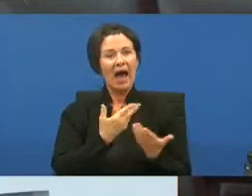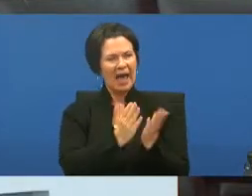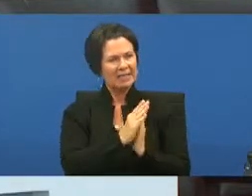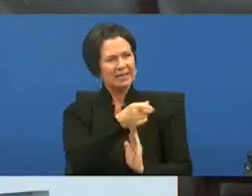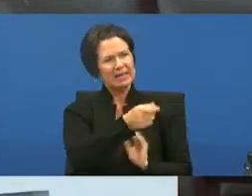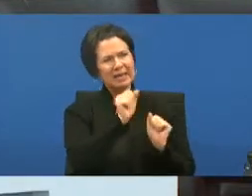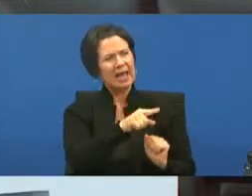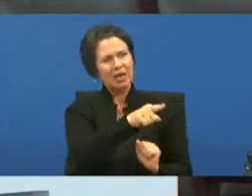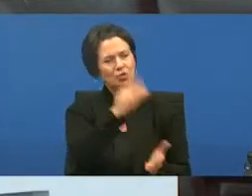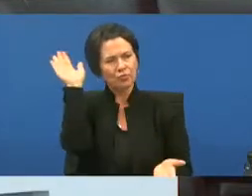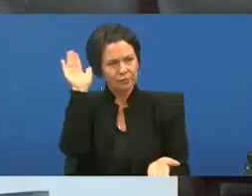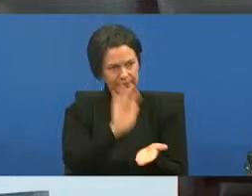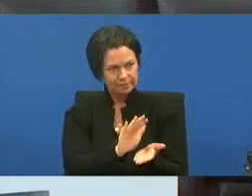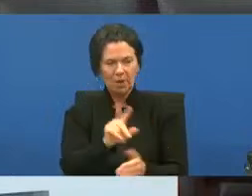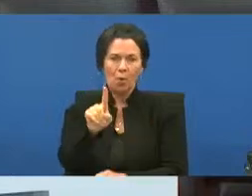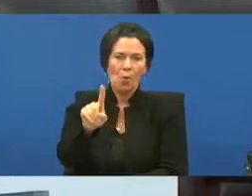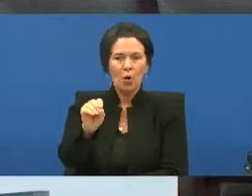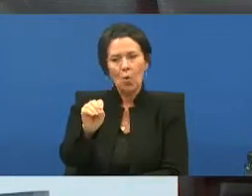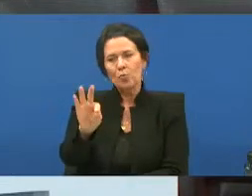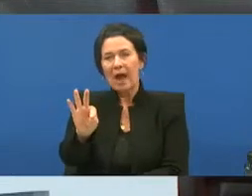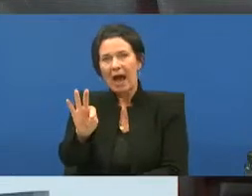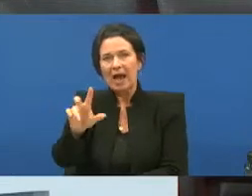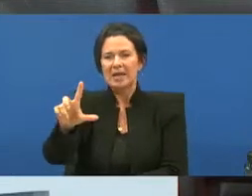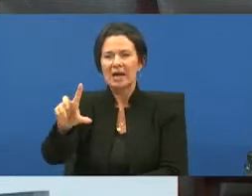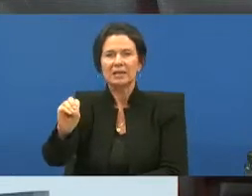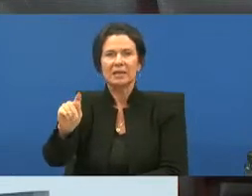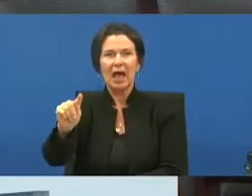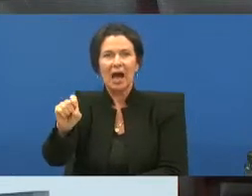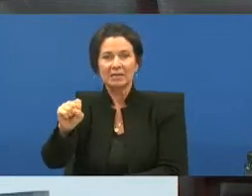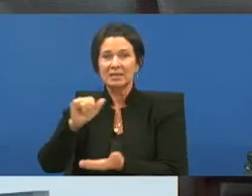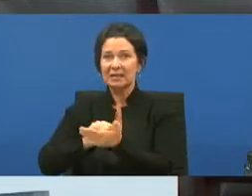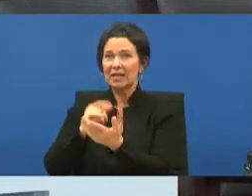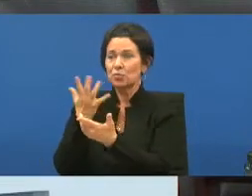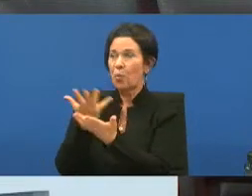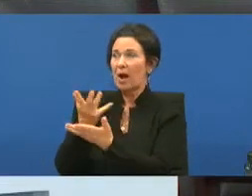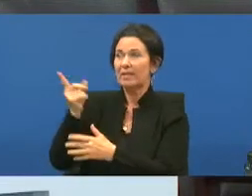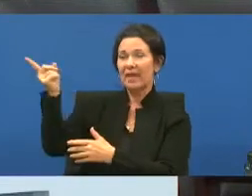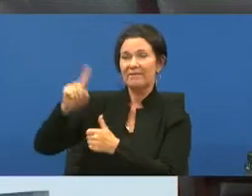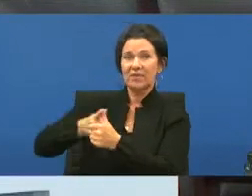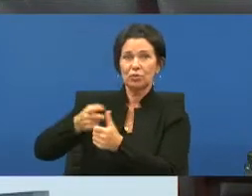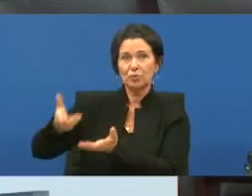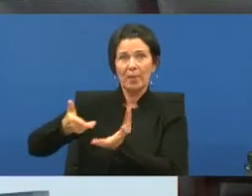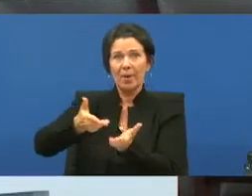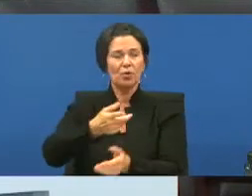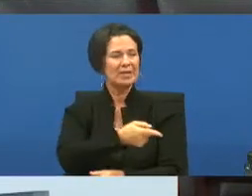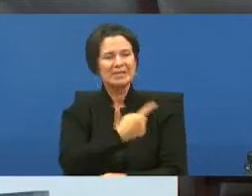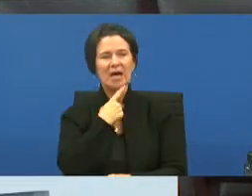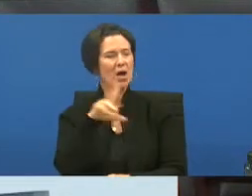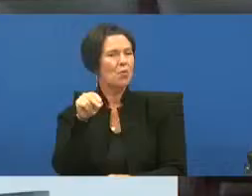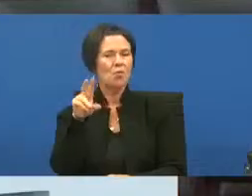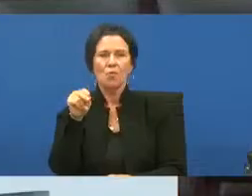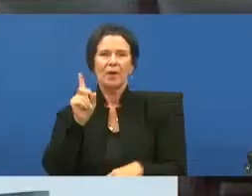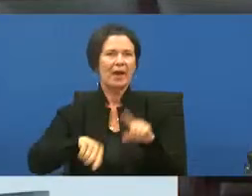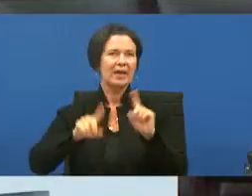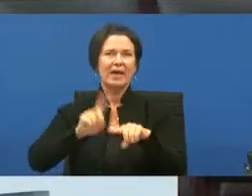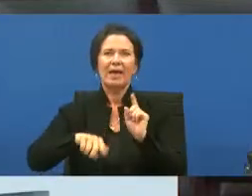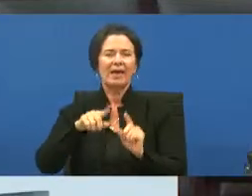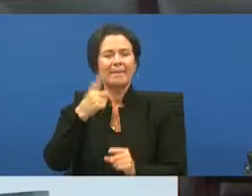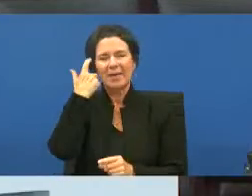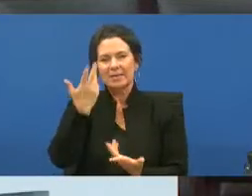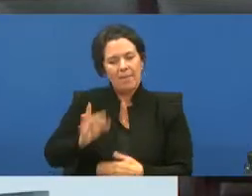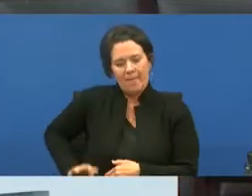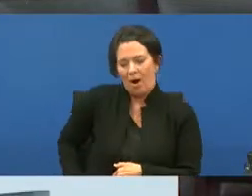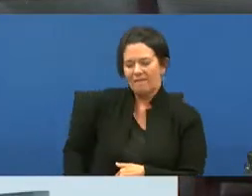down? Can we go 109 lots is what Leland Lakes was proposed at. They said, no, it would not be feasible. So